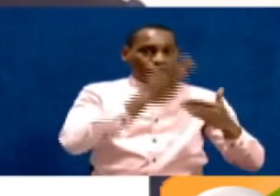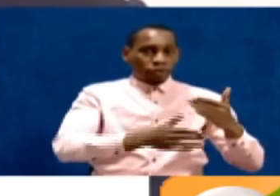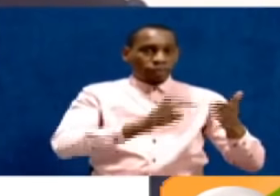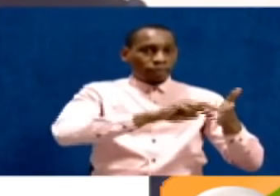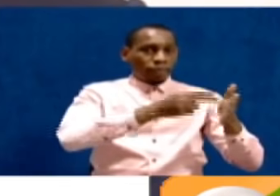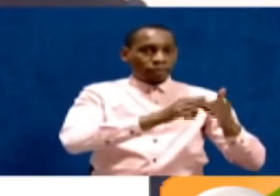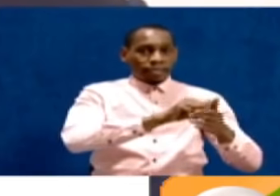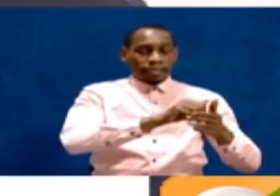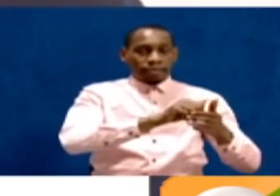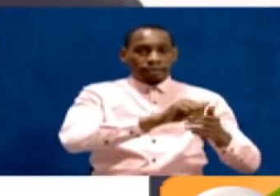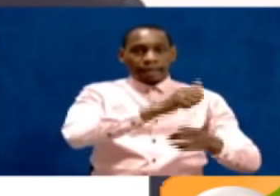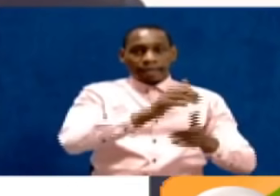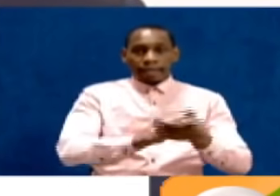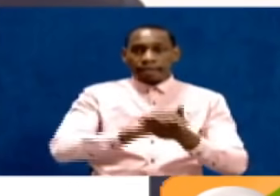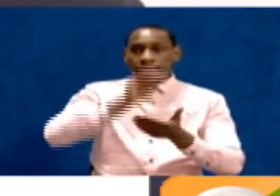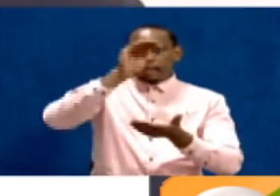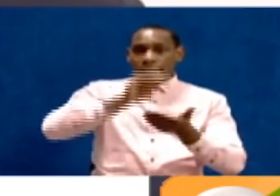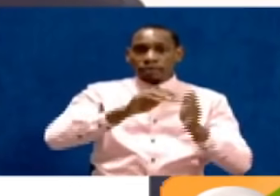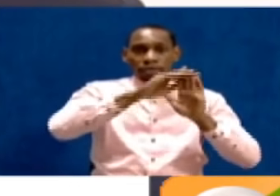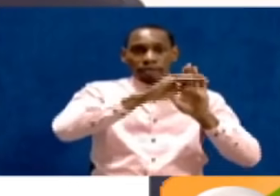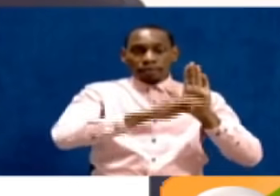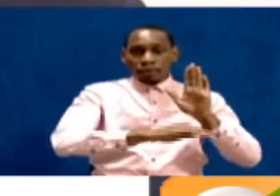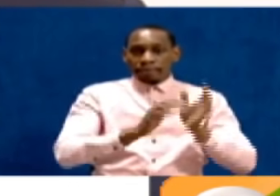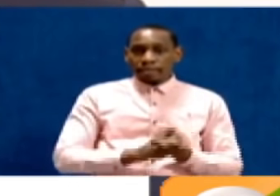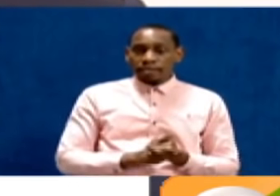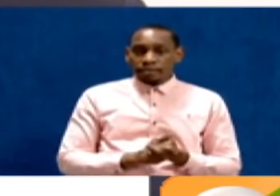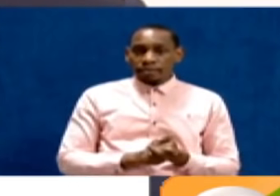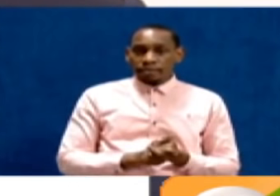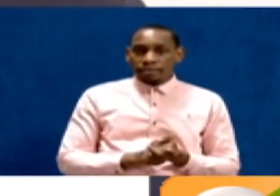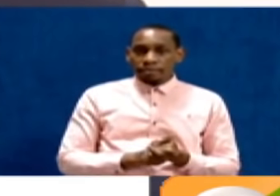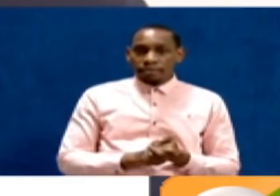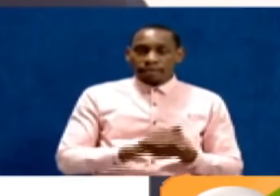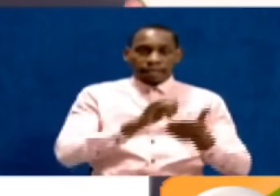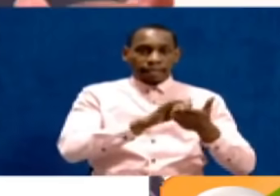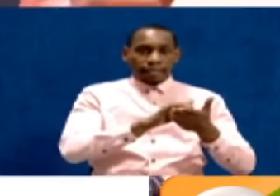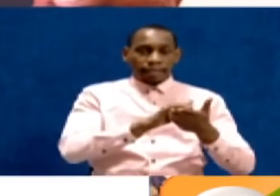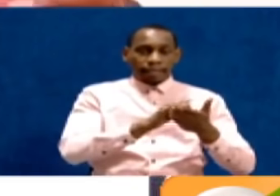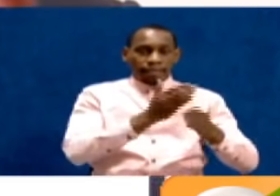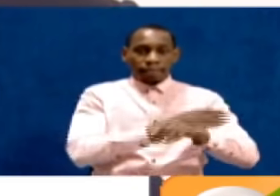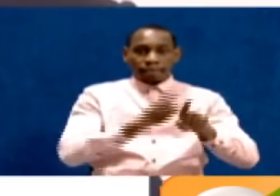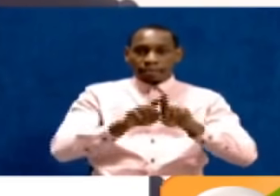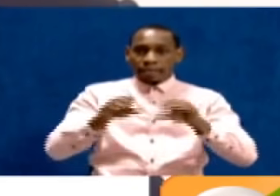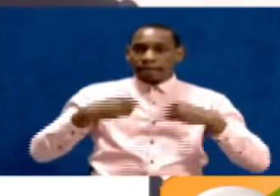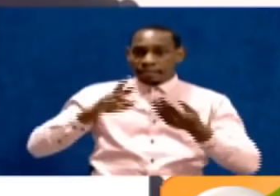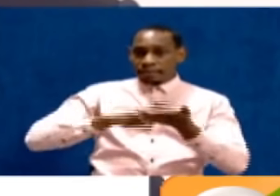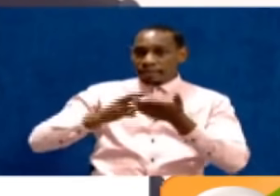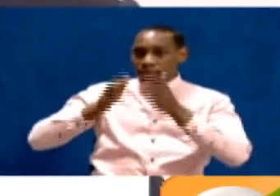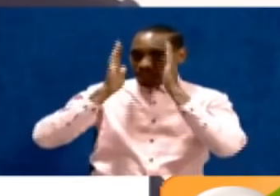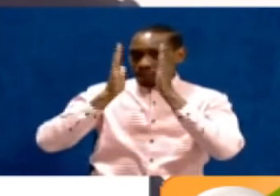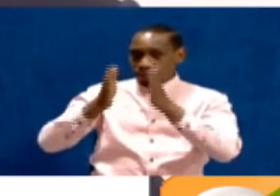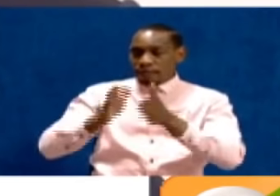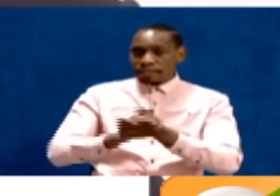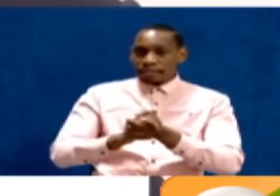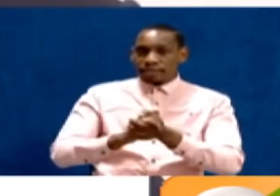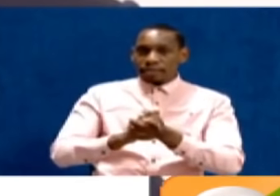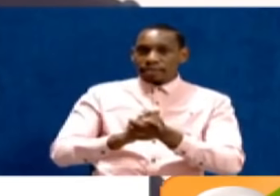projects. Cut out some programs that had been there and let the resources focus on